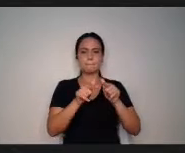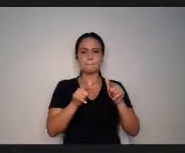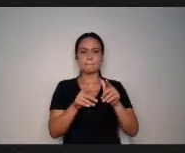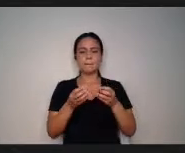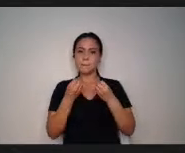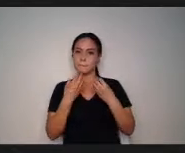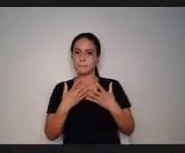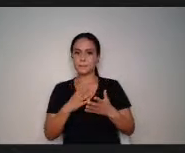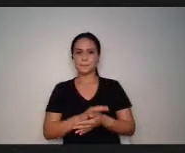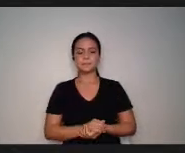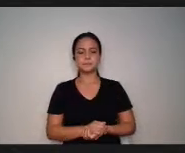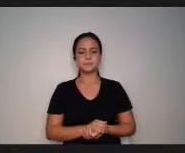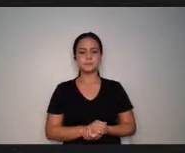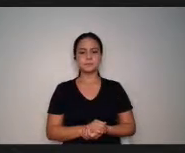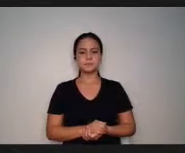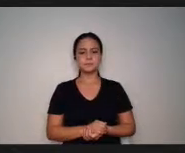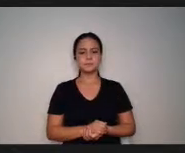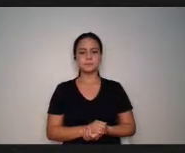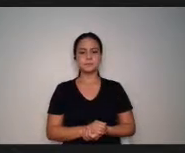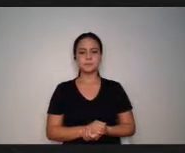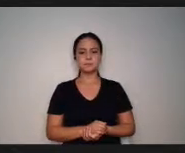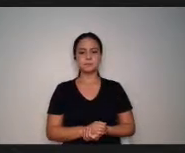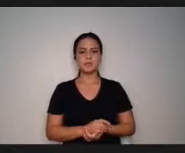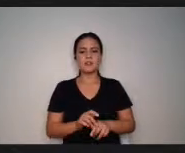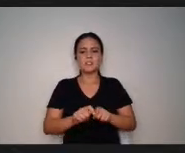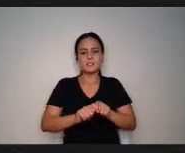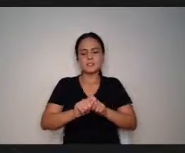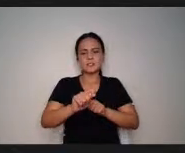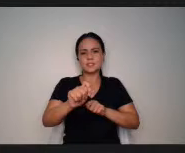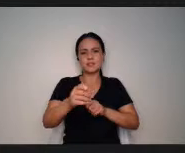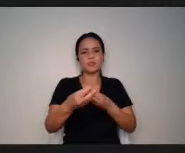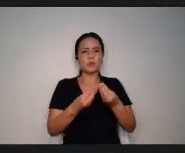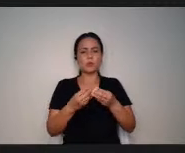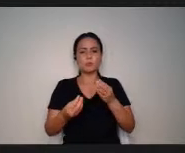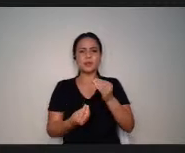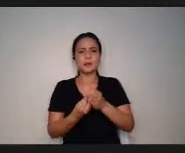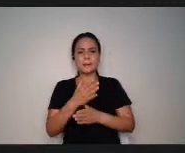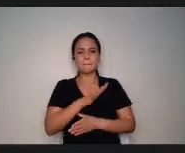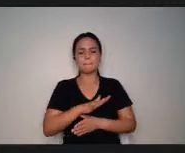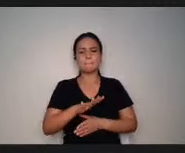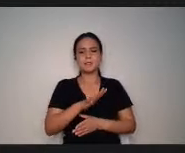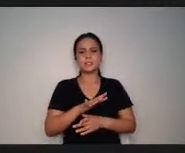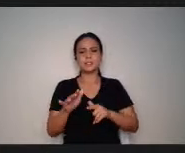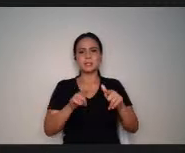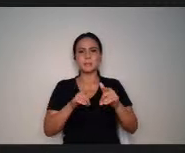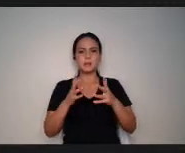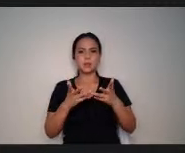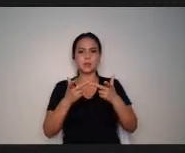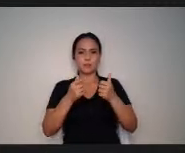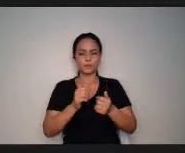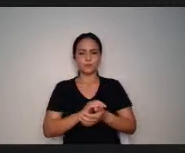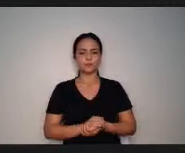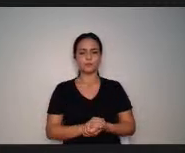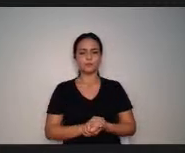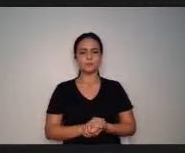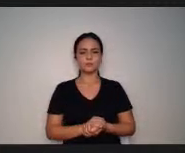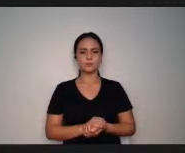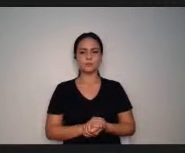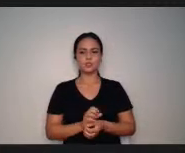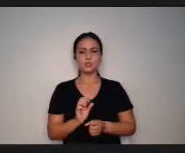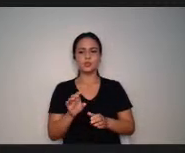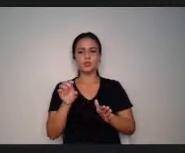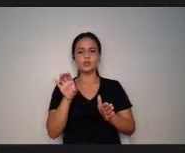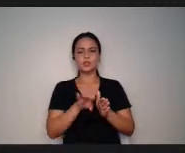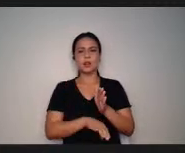workplace and creating a healthy workplace. Let me just move this off here. And they argue that a